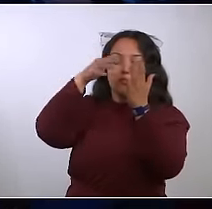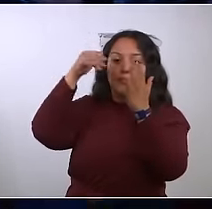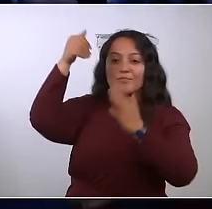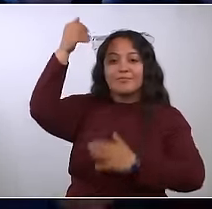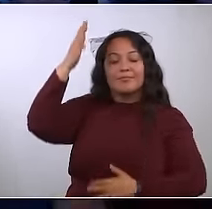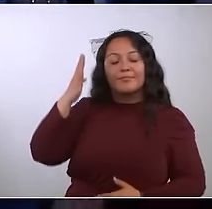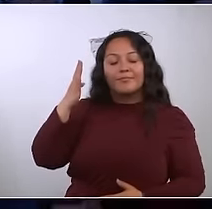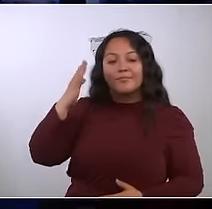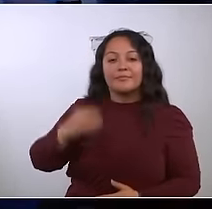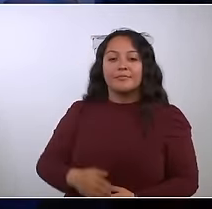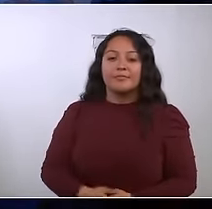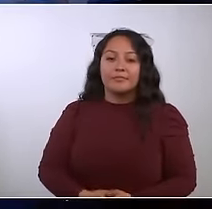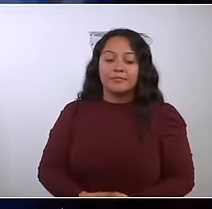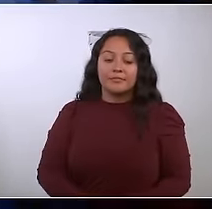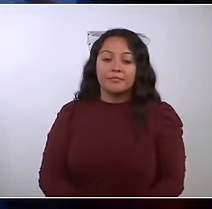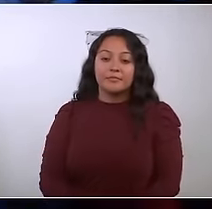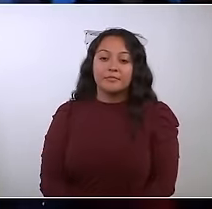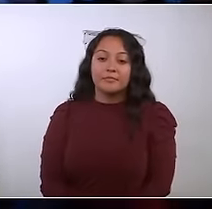of God.